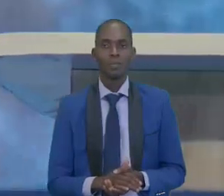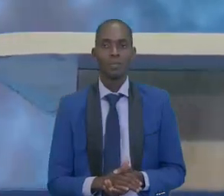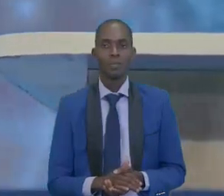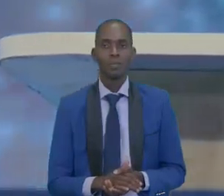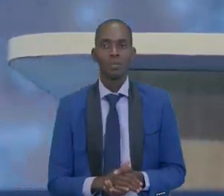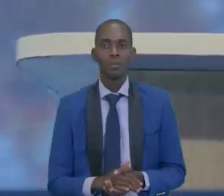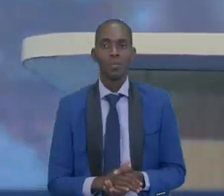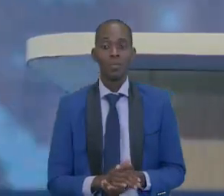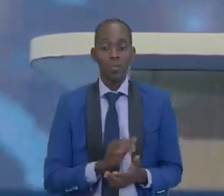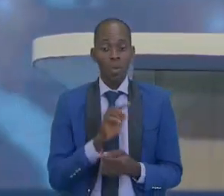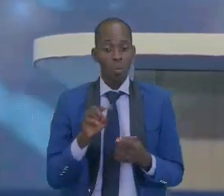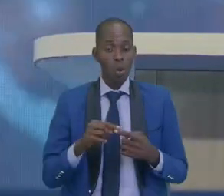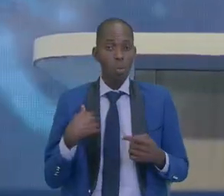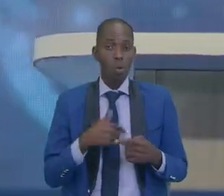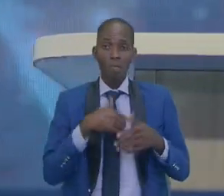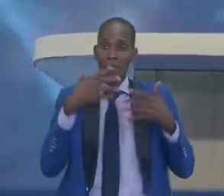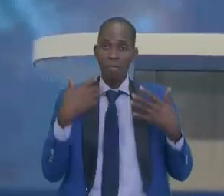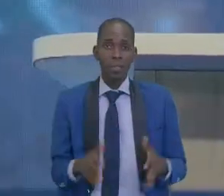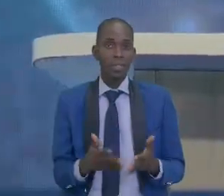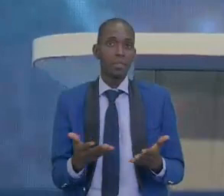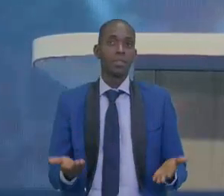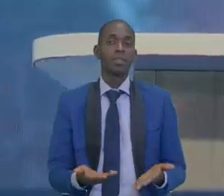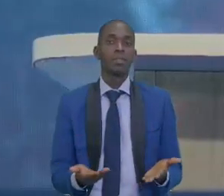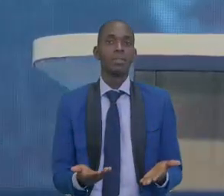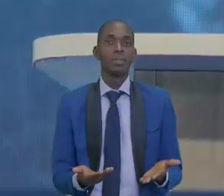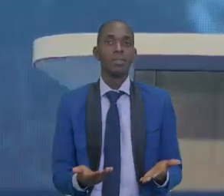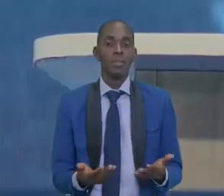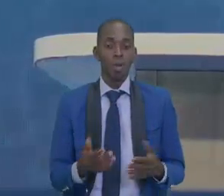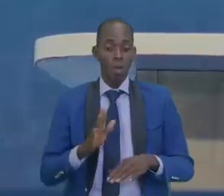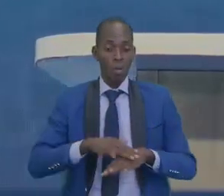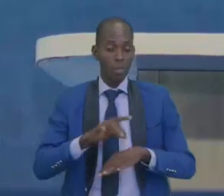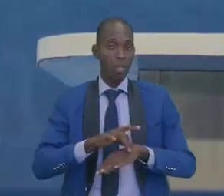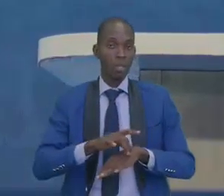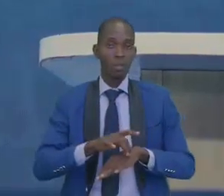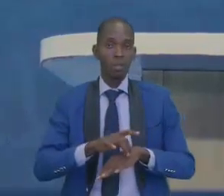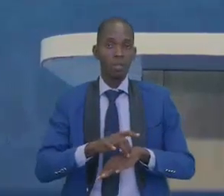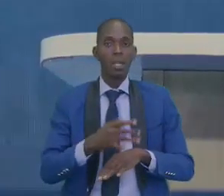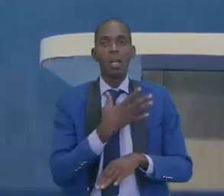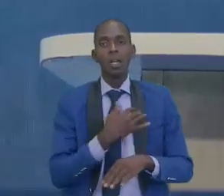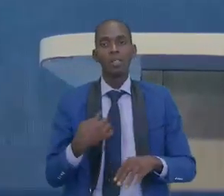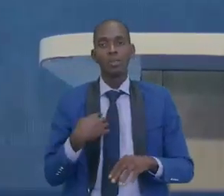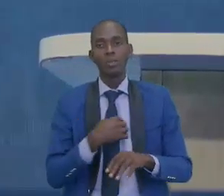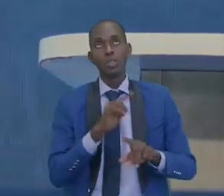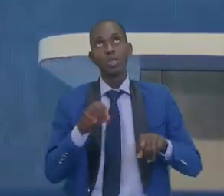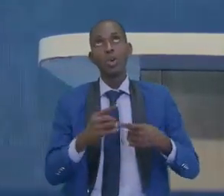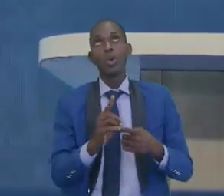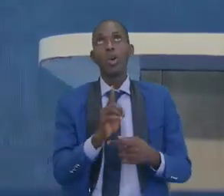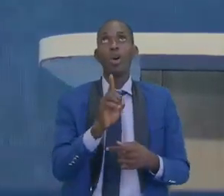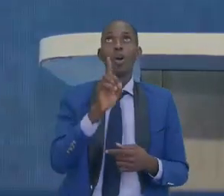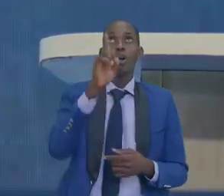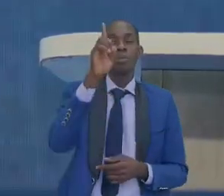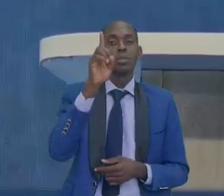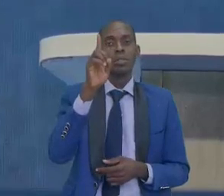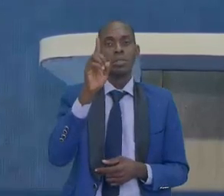When we finish here on earth and we go up, then